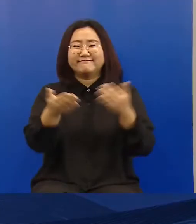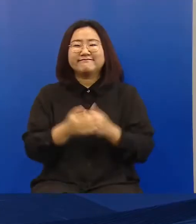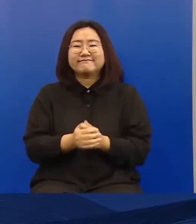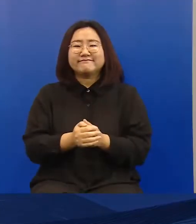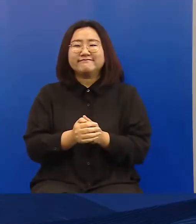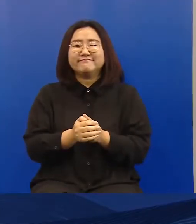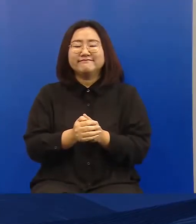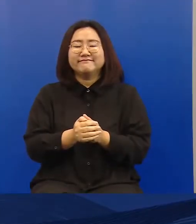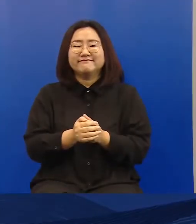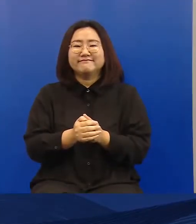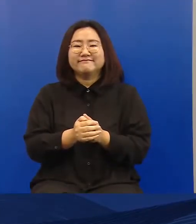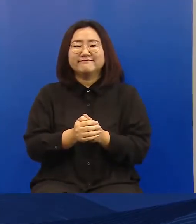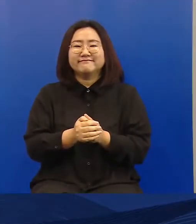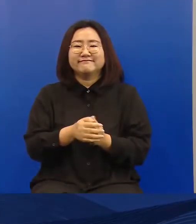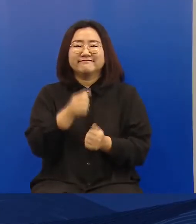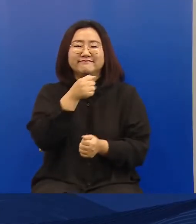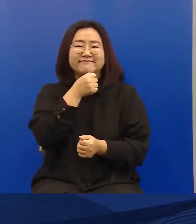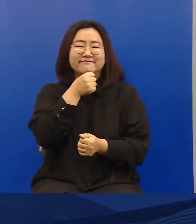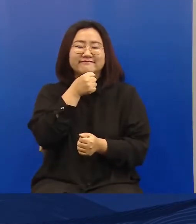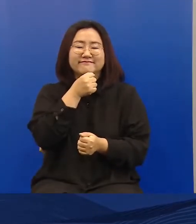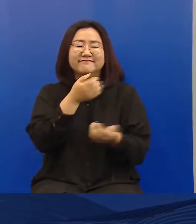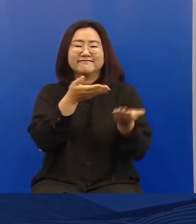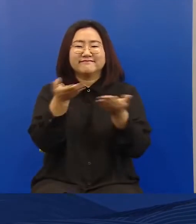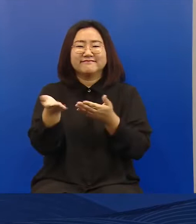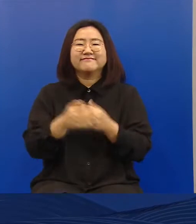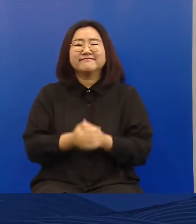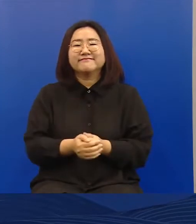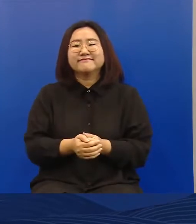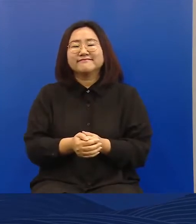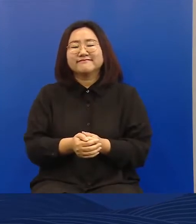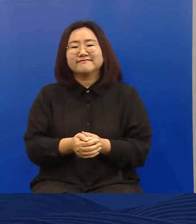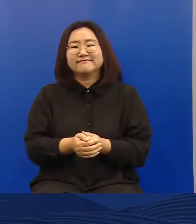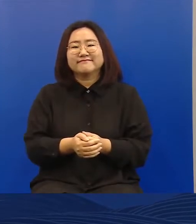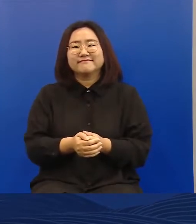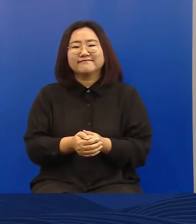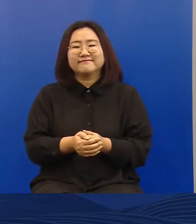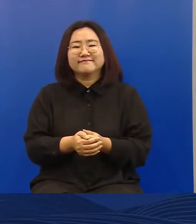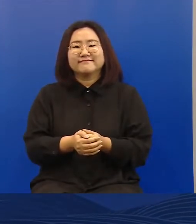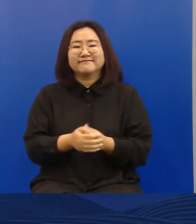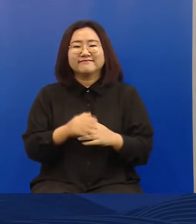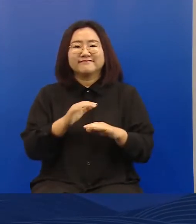Welfare. Professor Lee, the mic is all yours.